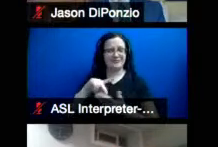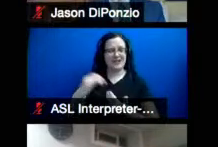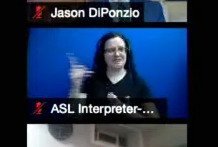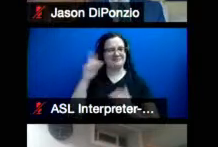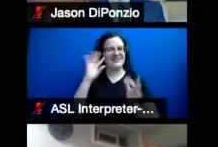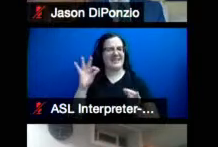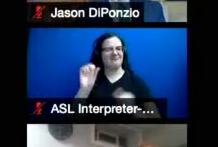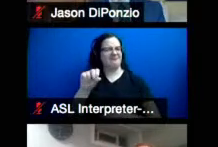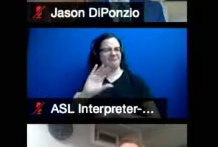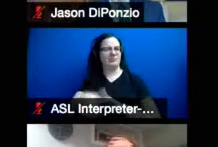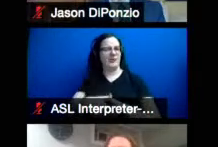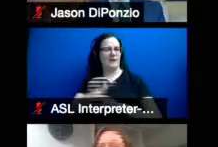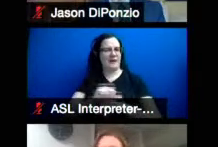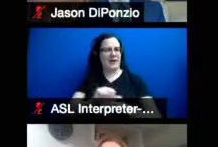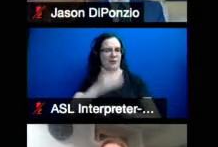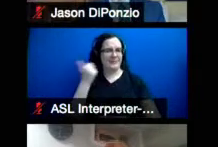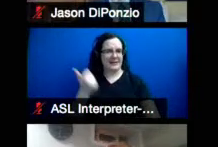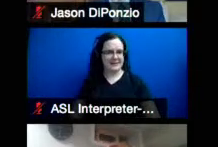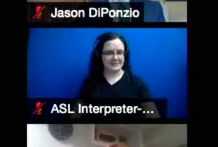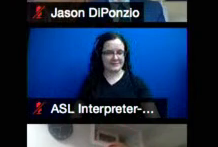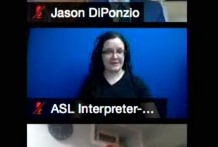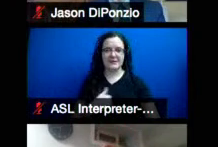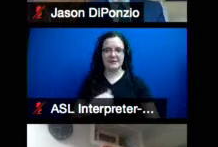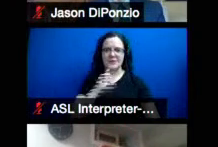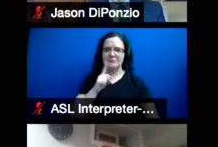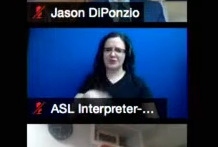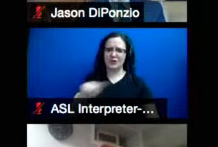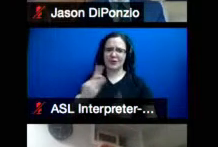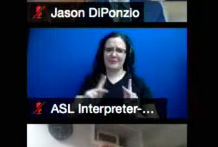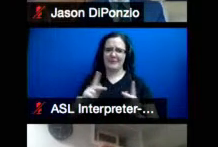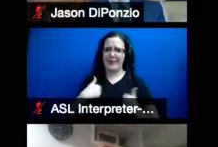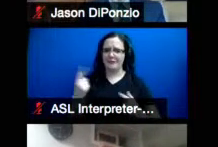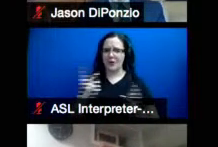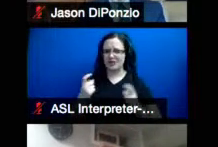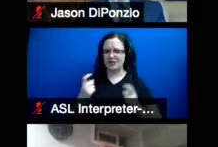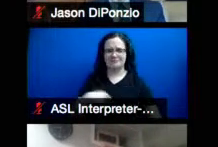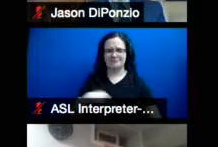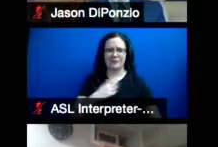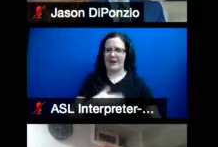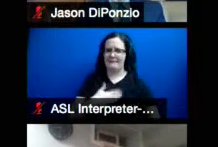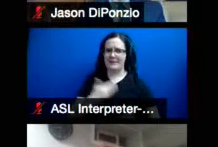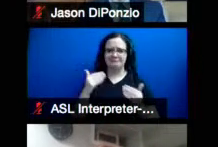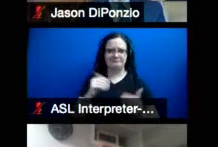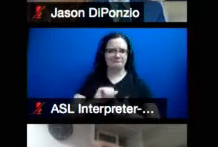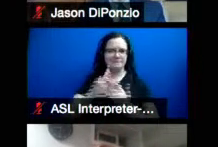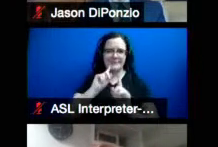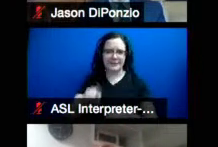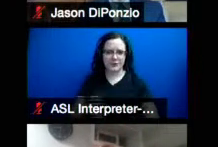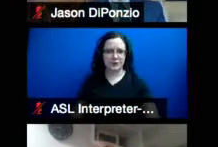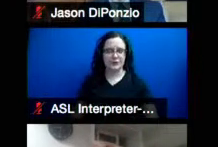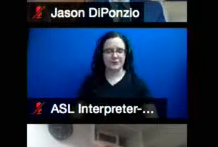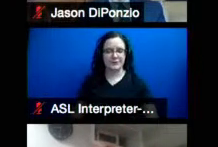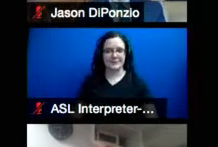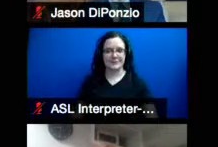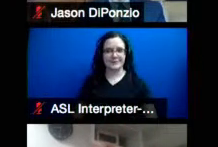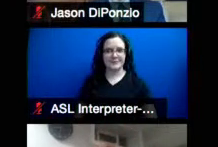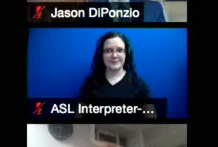So I'm sure, people have questions and we're more than happy to address them at this time.